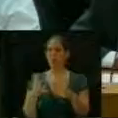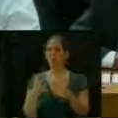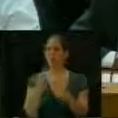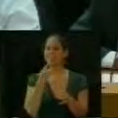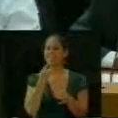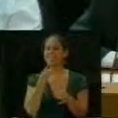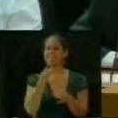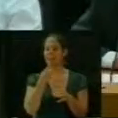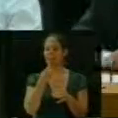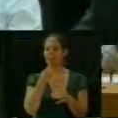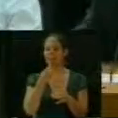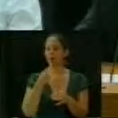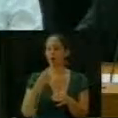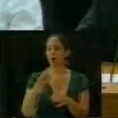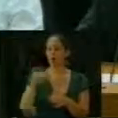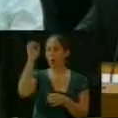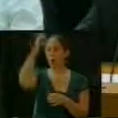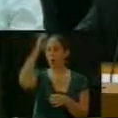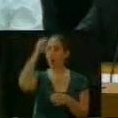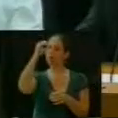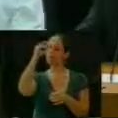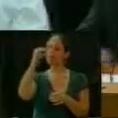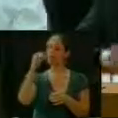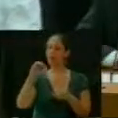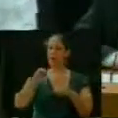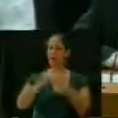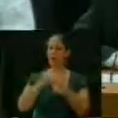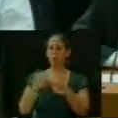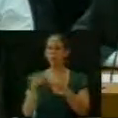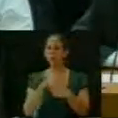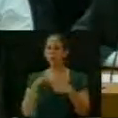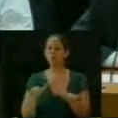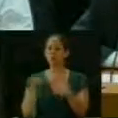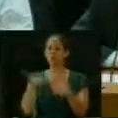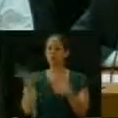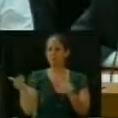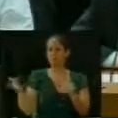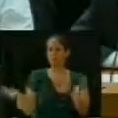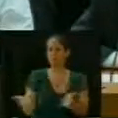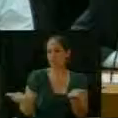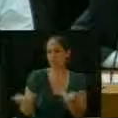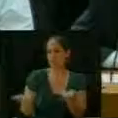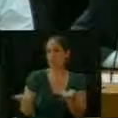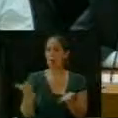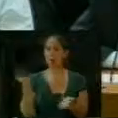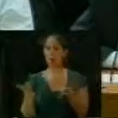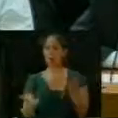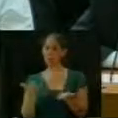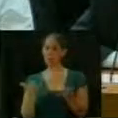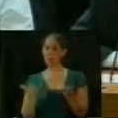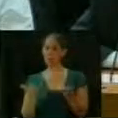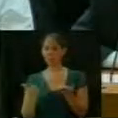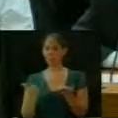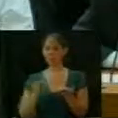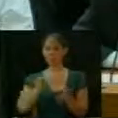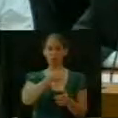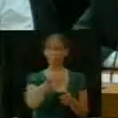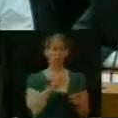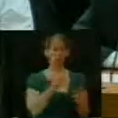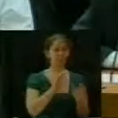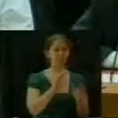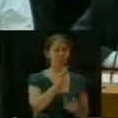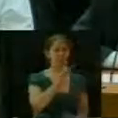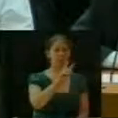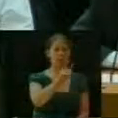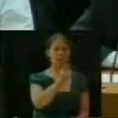we do things here in Knox County. What may be good for Obion County and Weakley County may not be the best thing for Knox County.